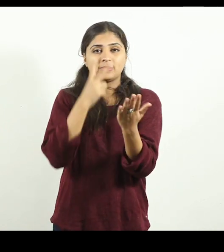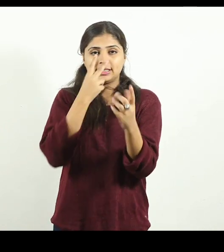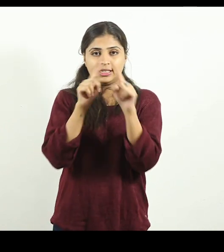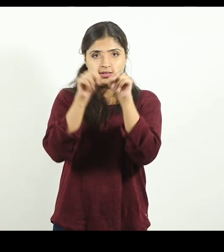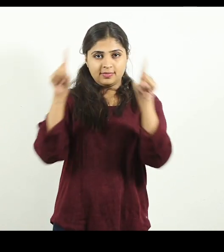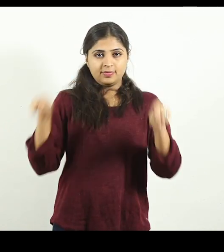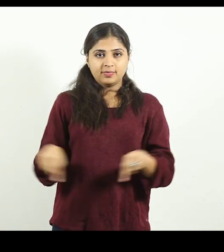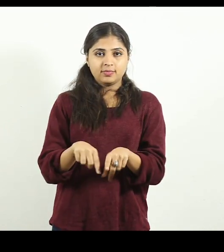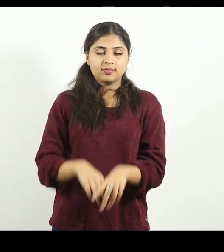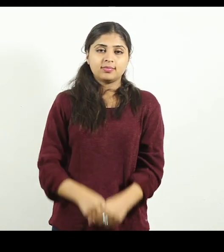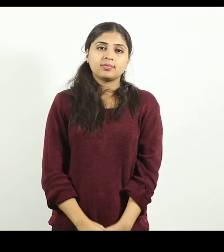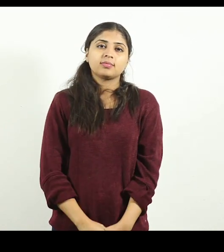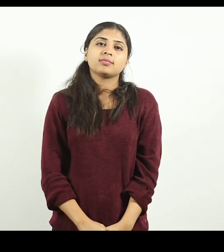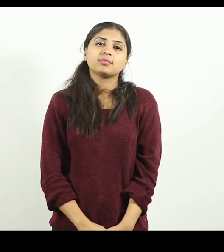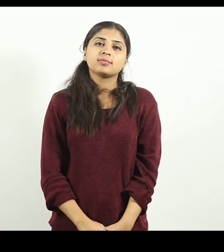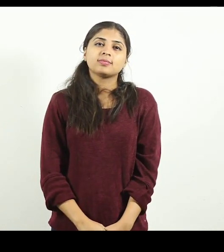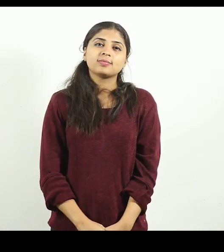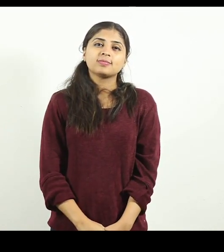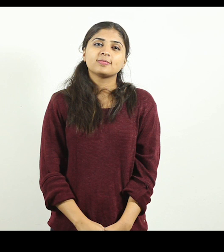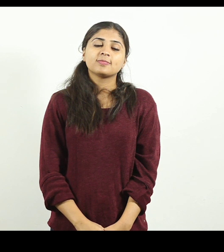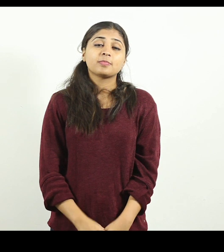Your form will look something like this.